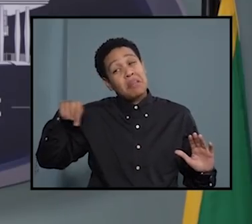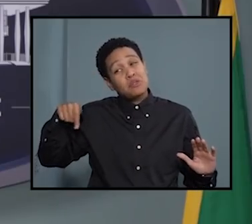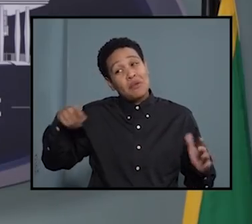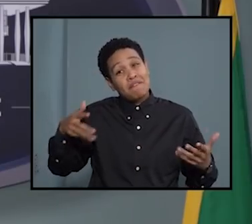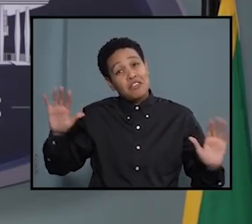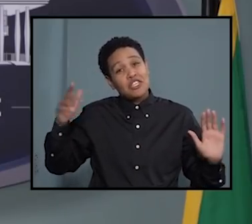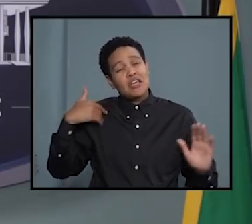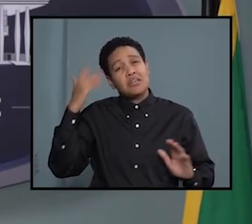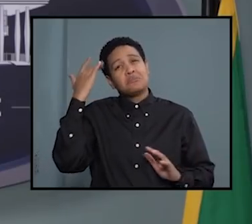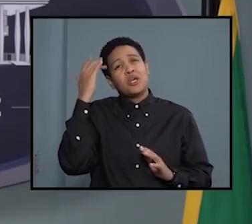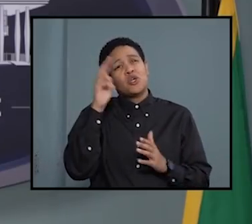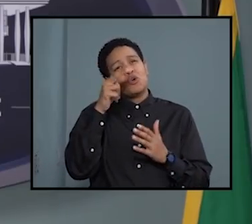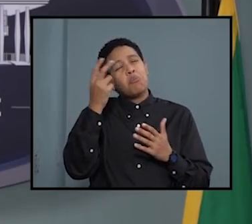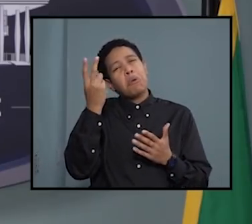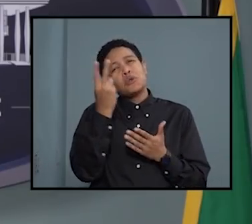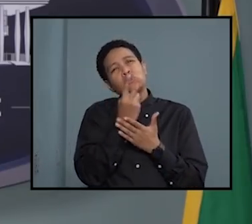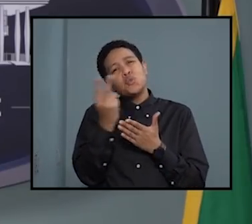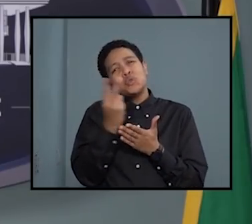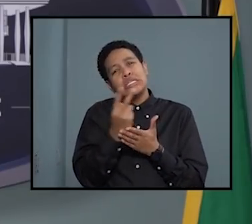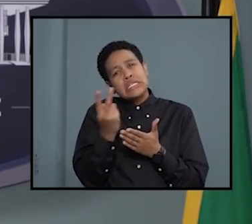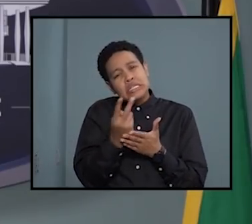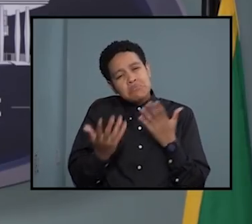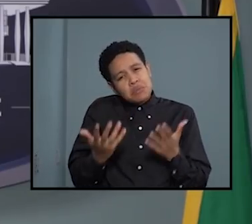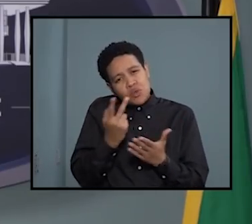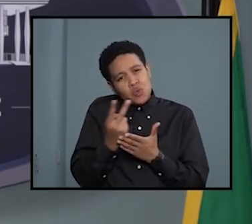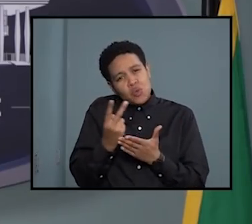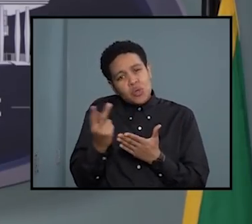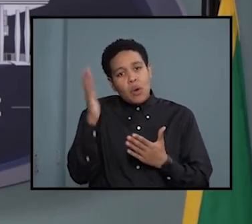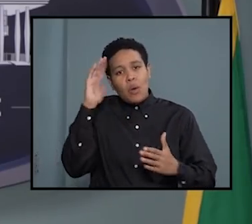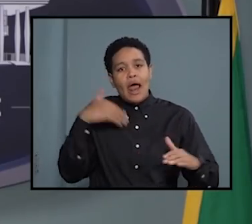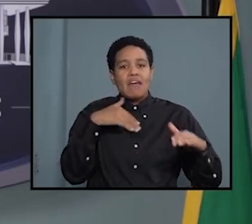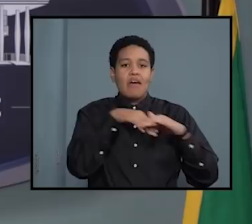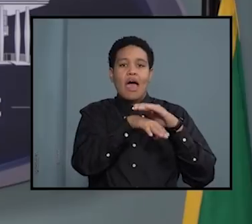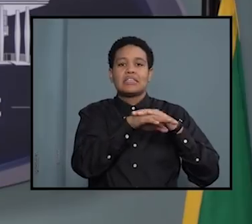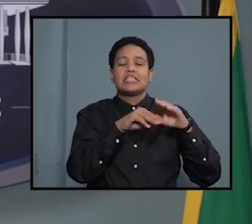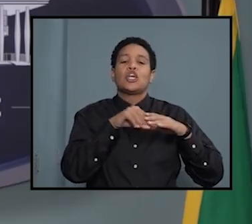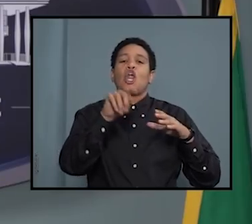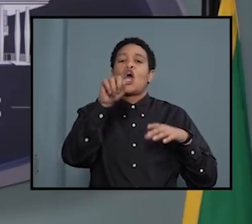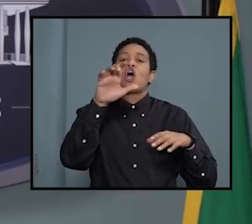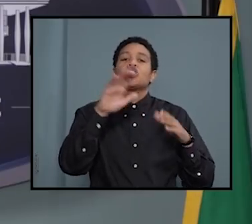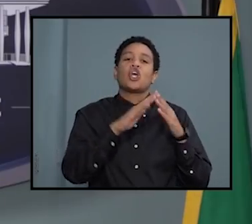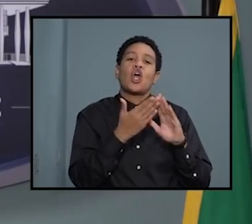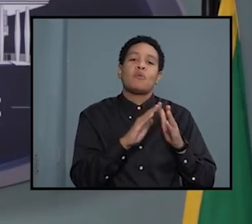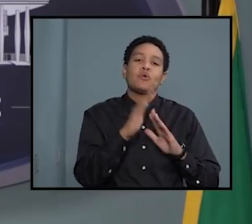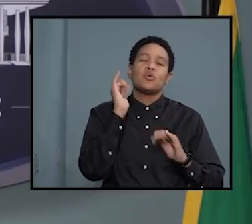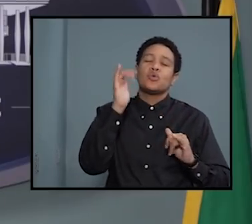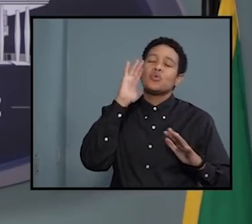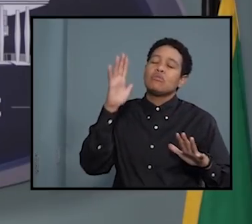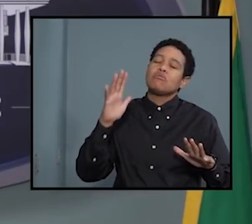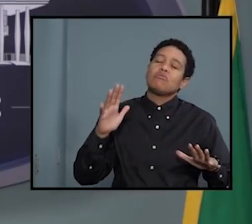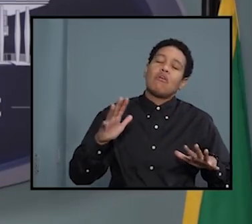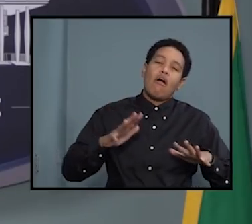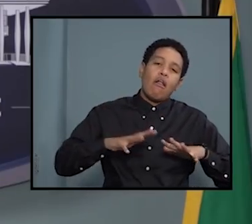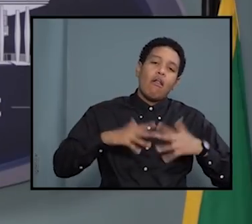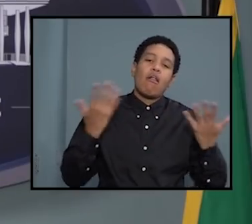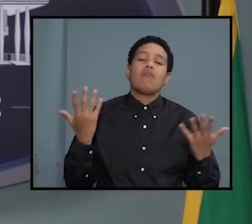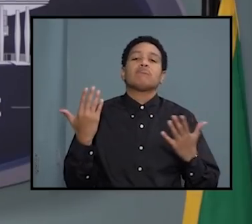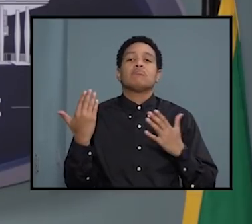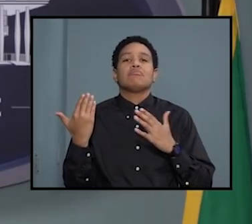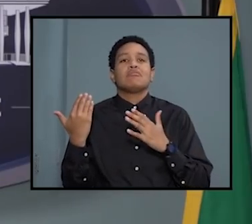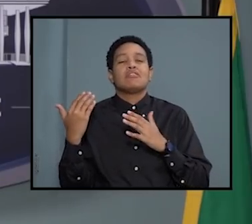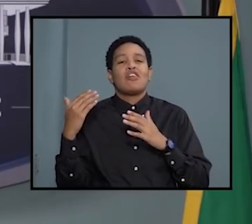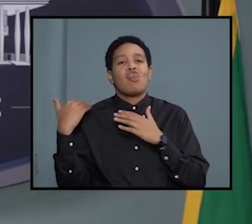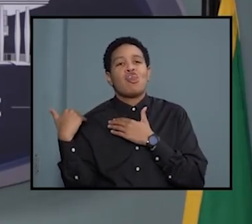2 weeks, we will have access in these 100 communities, which will be a tremendous relief to